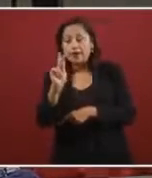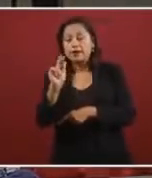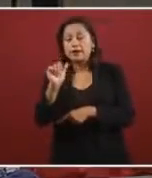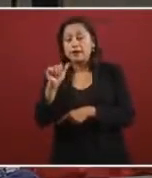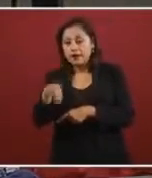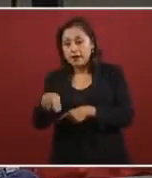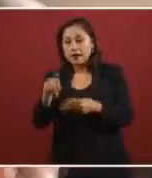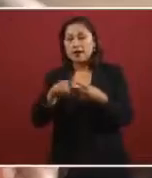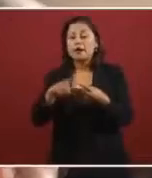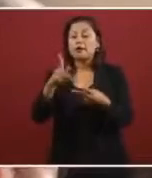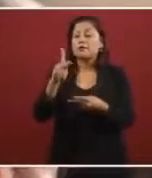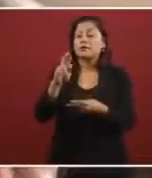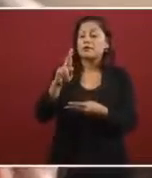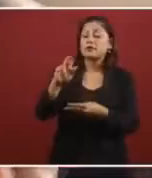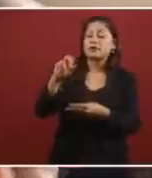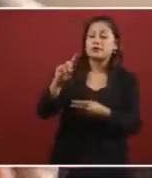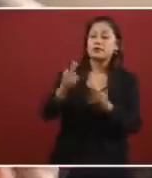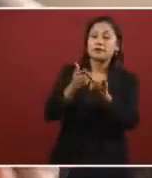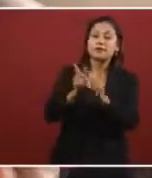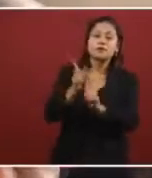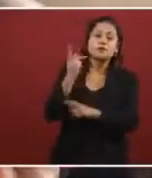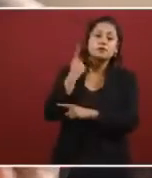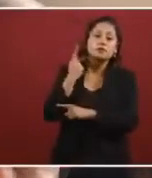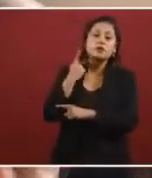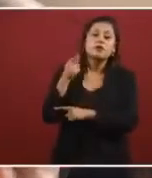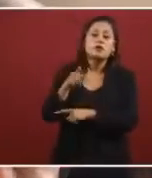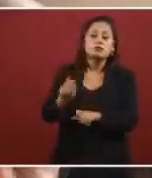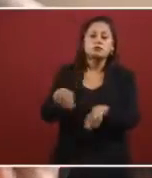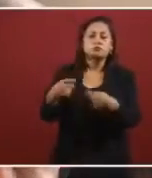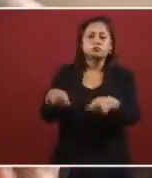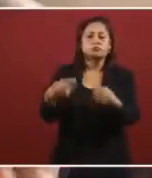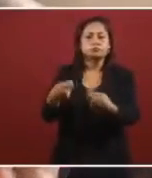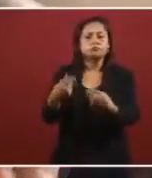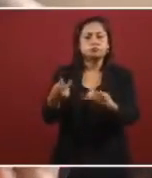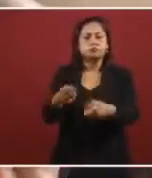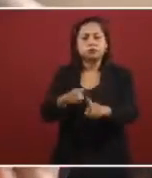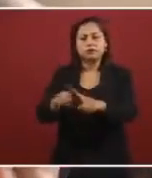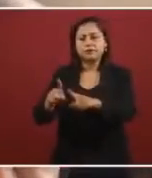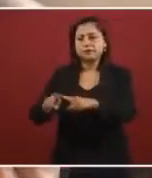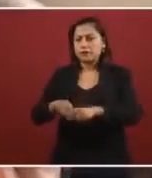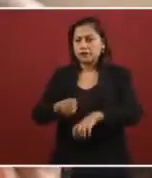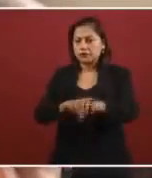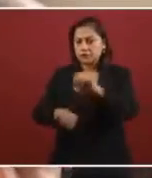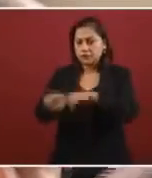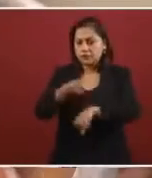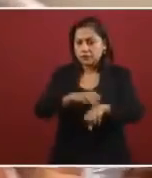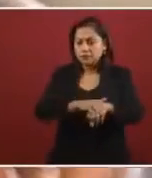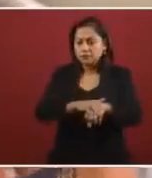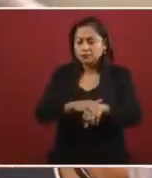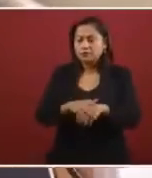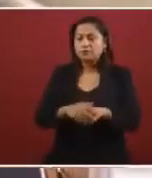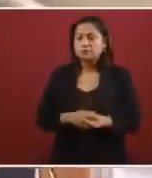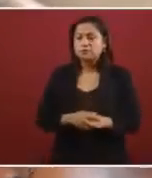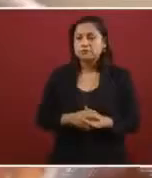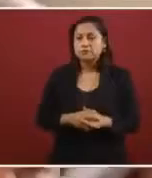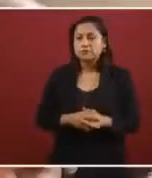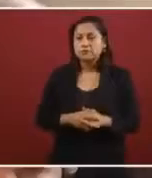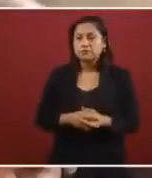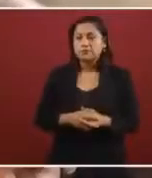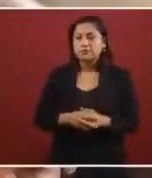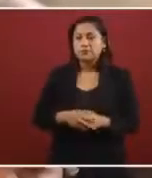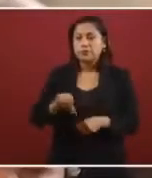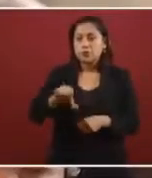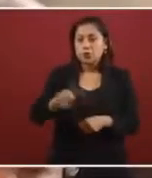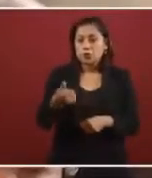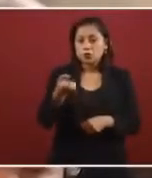1,000 permisos para generación de given- capitales privados. They've Y el given 11 more than 1,000 permits for de privatization, octubre